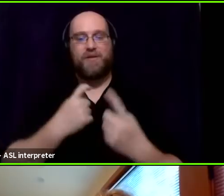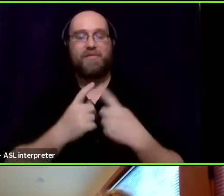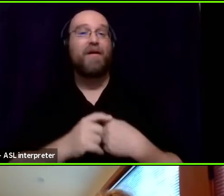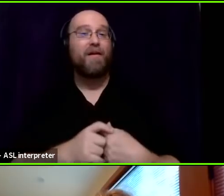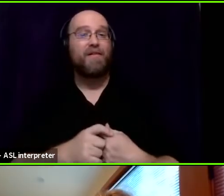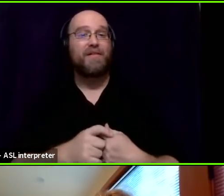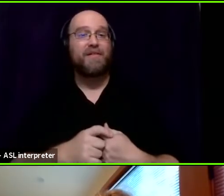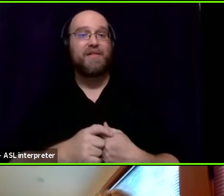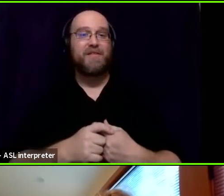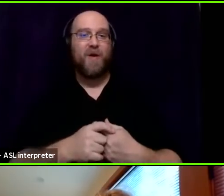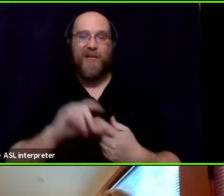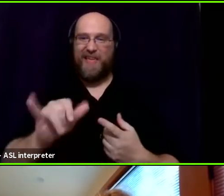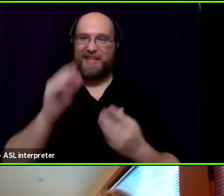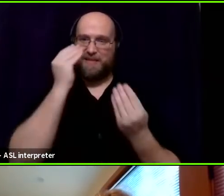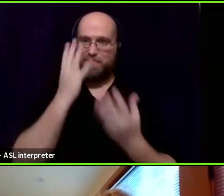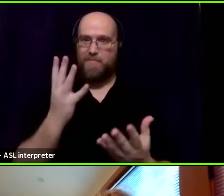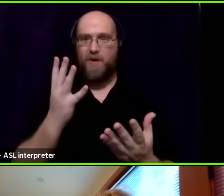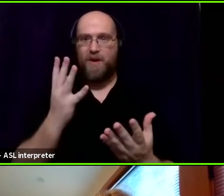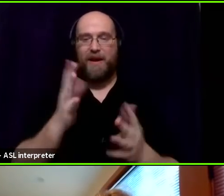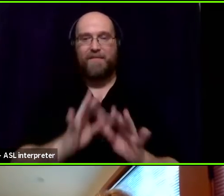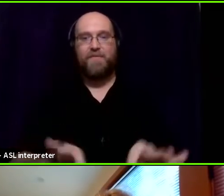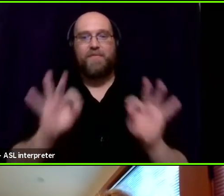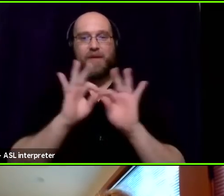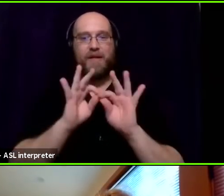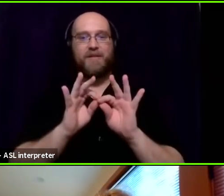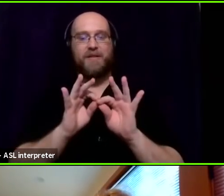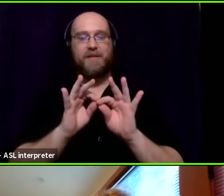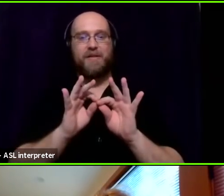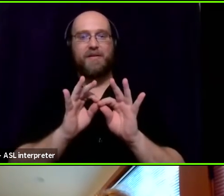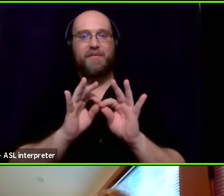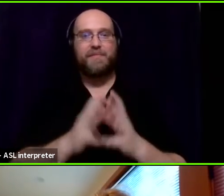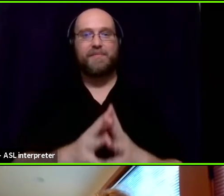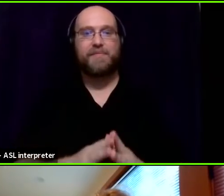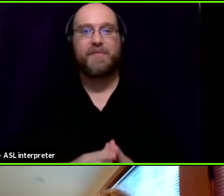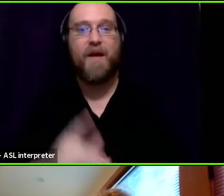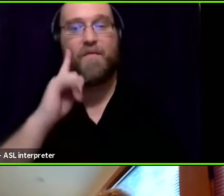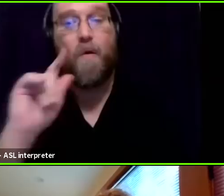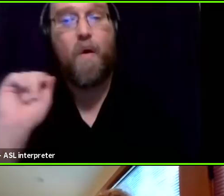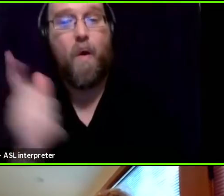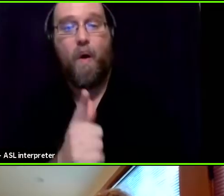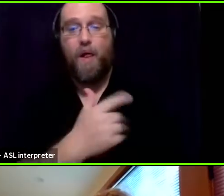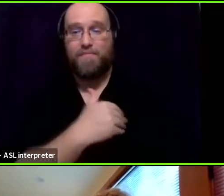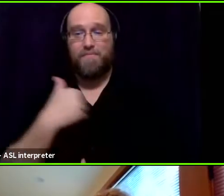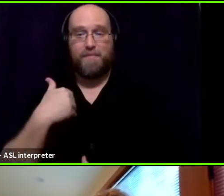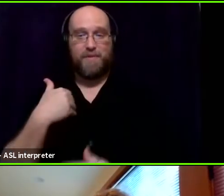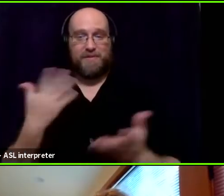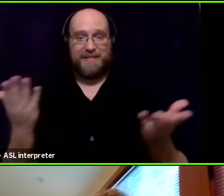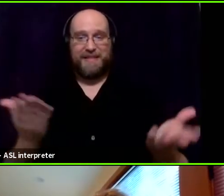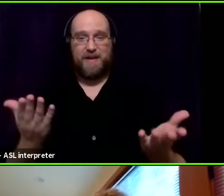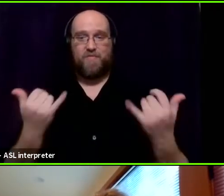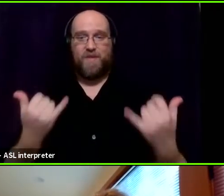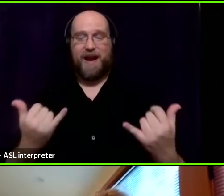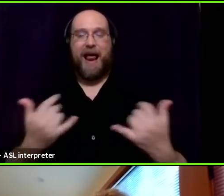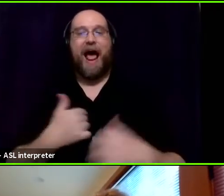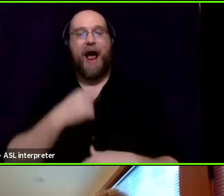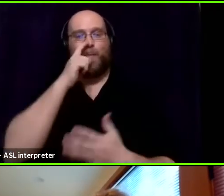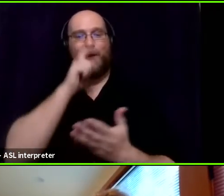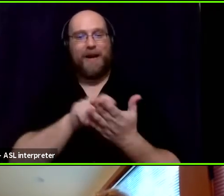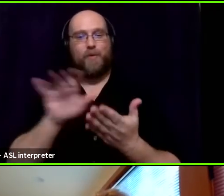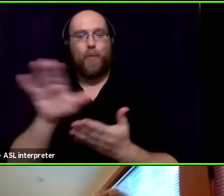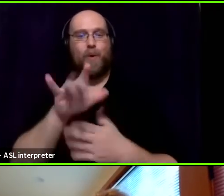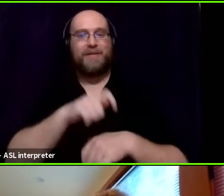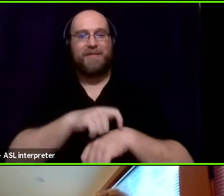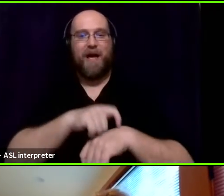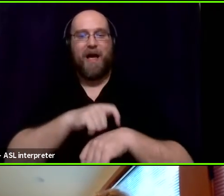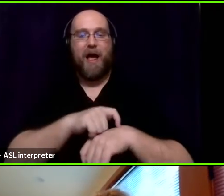So yes, let's continue. For all of our members who are on here right now, I recognize that your time is valuable too. This is also